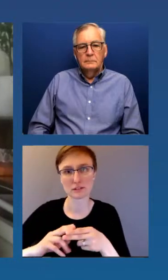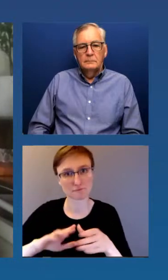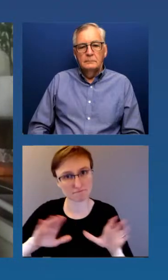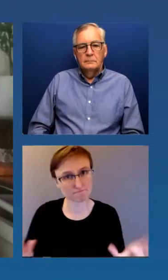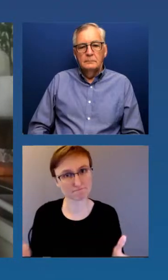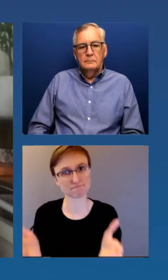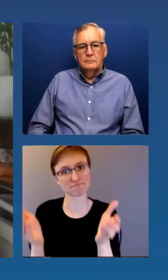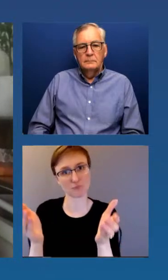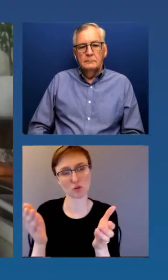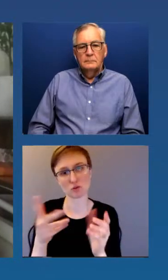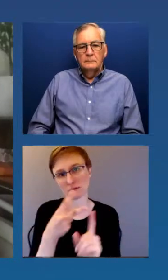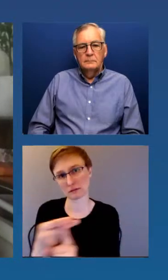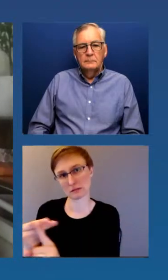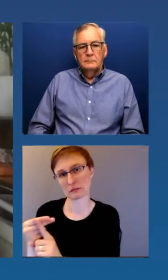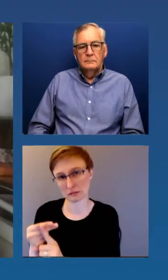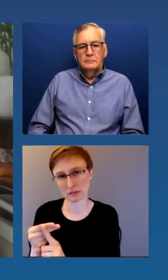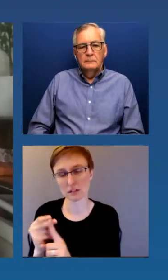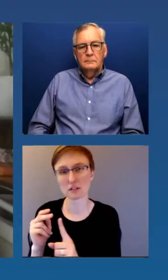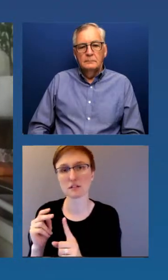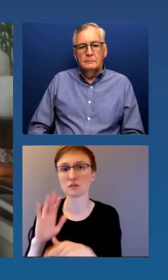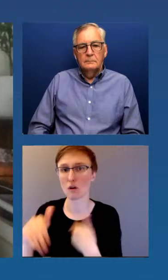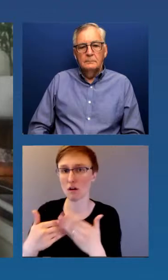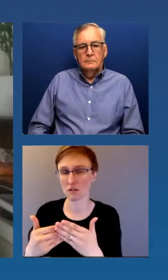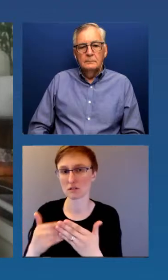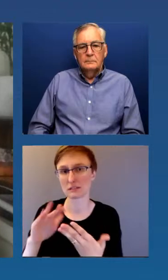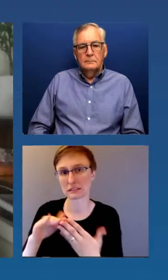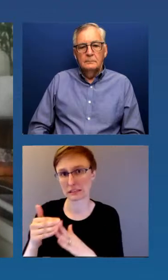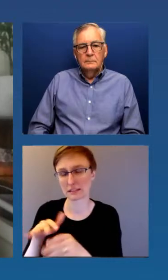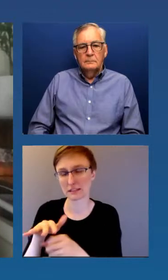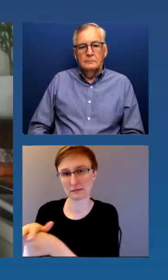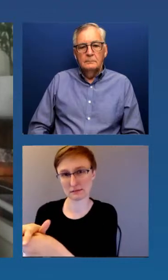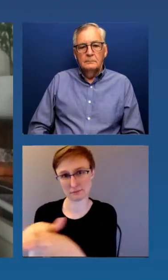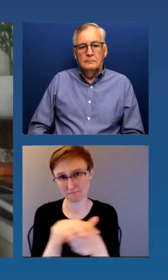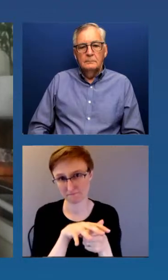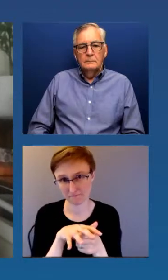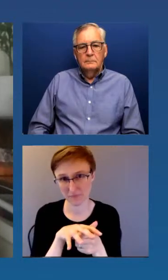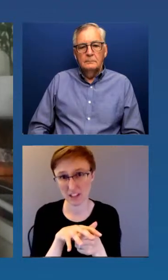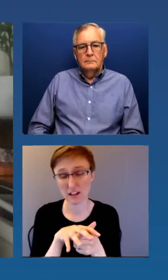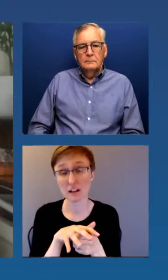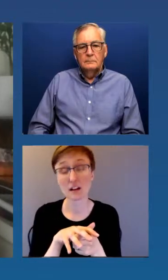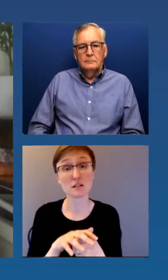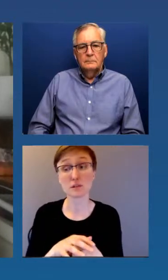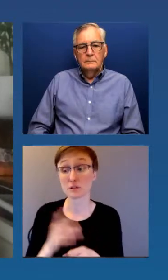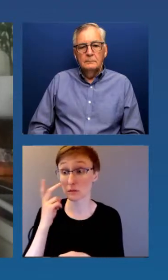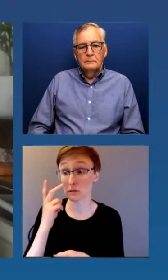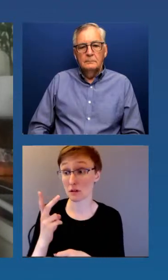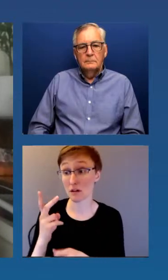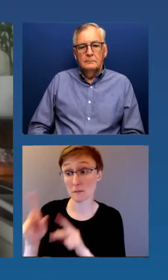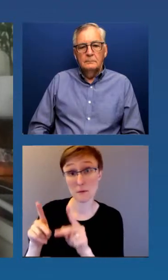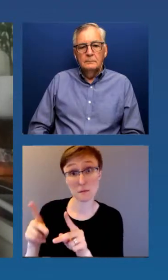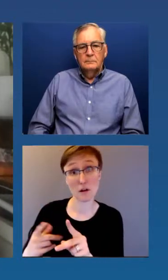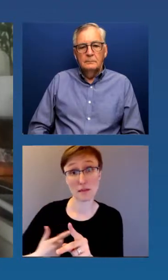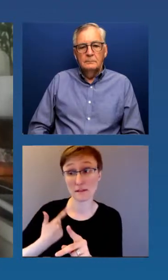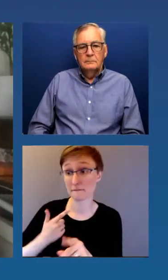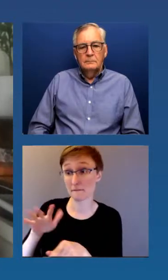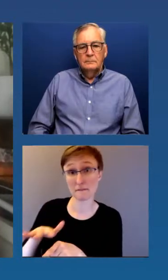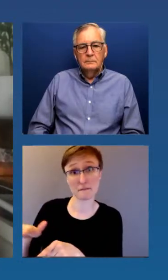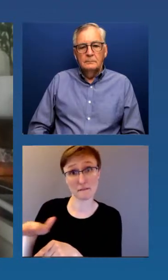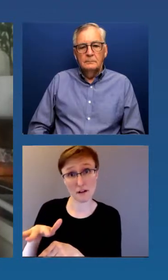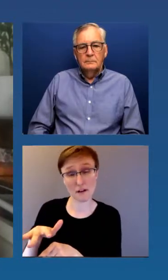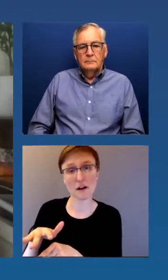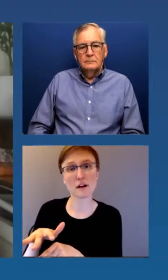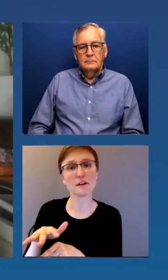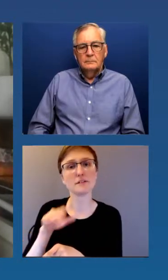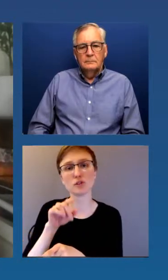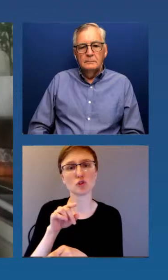in the hardest hit areas of our city. Bringing pop-up clinics to where people live, leveraging the networks and institutions of